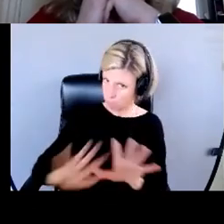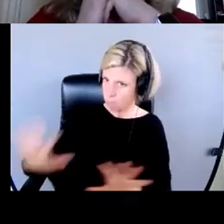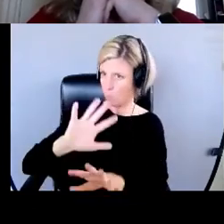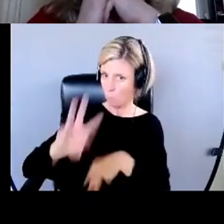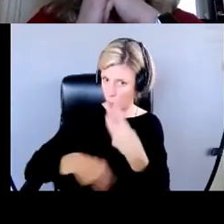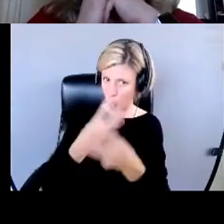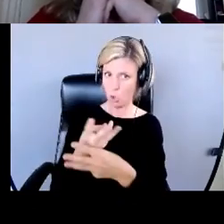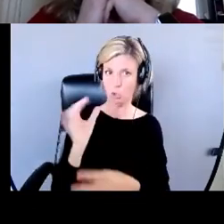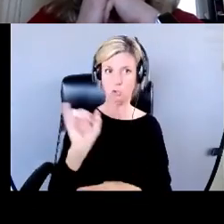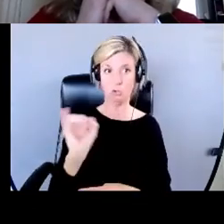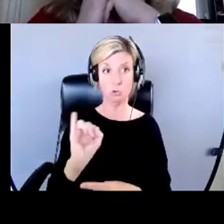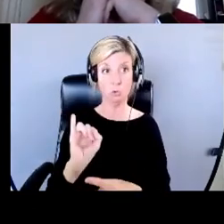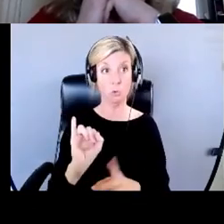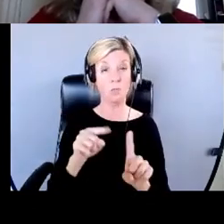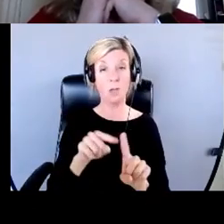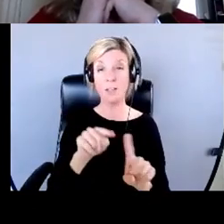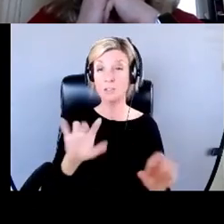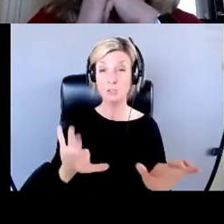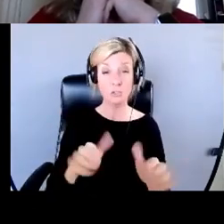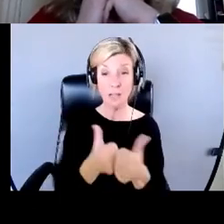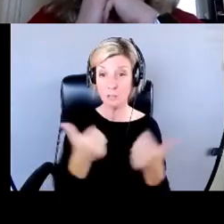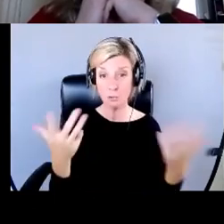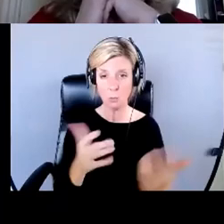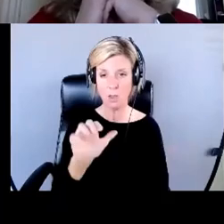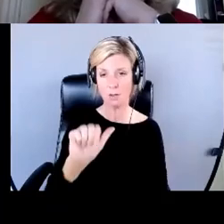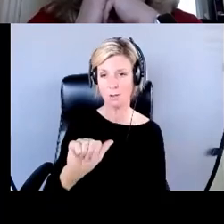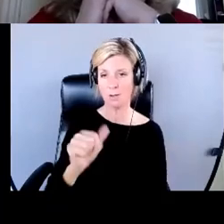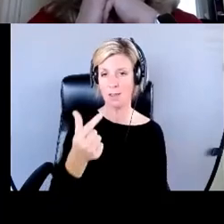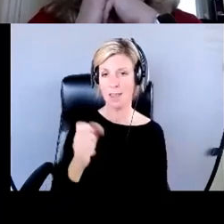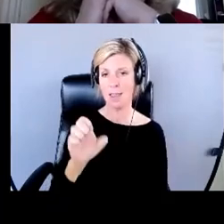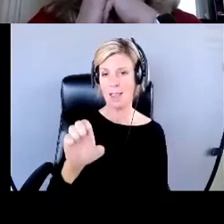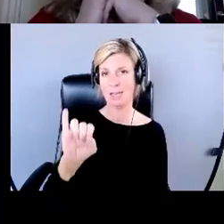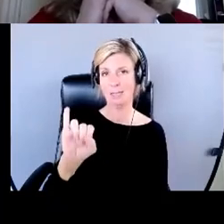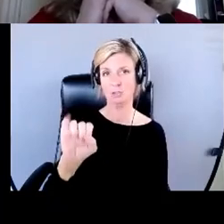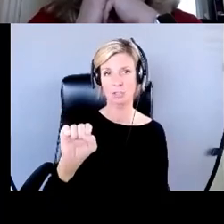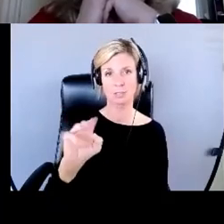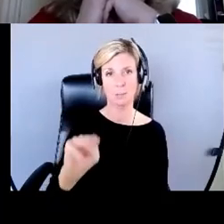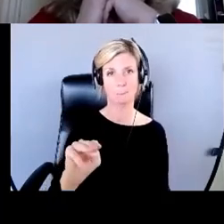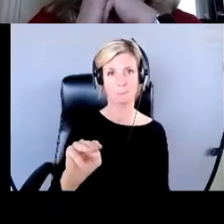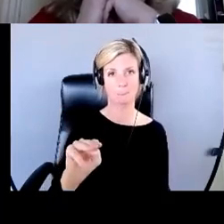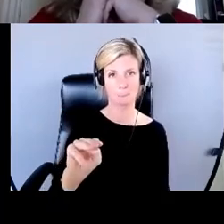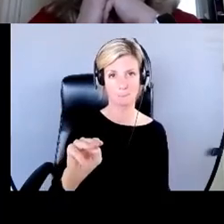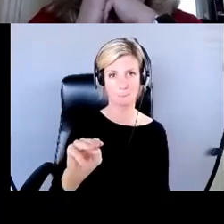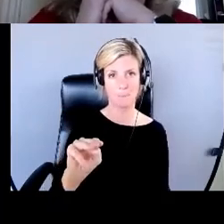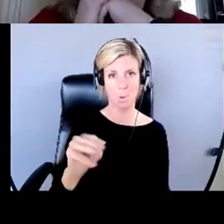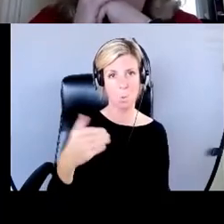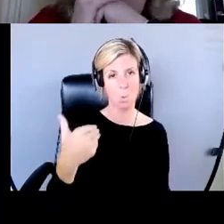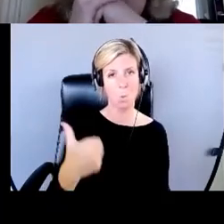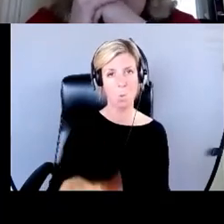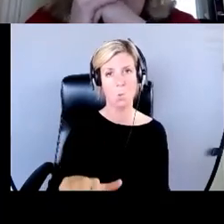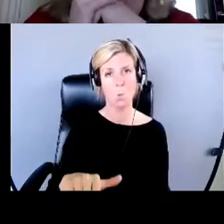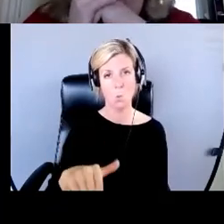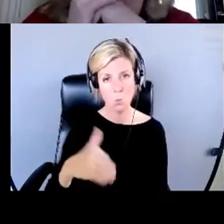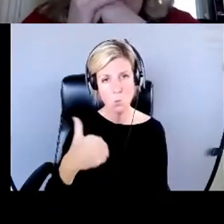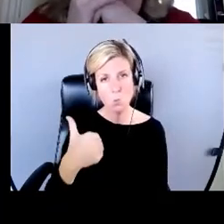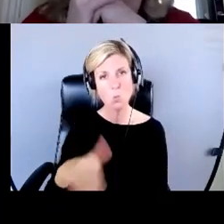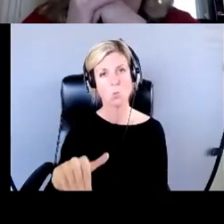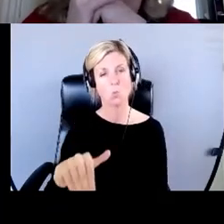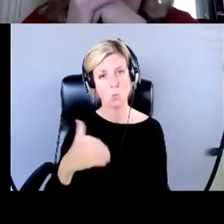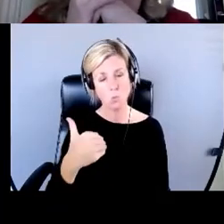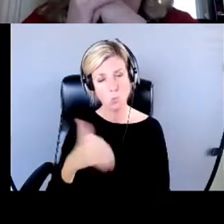problem, is ageism. And ageism is so big, and it's ageism,